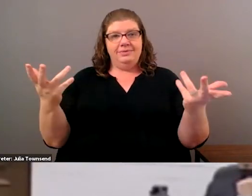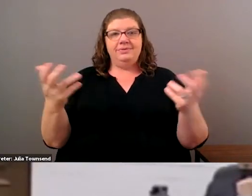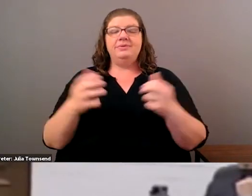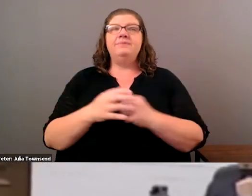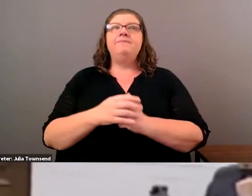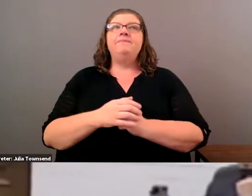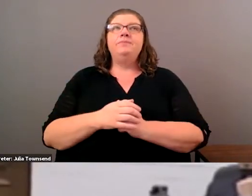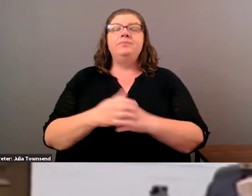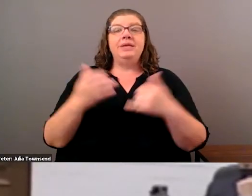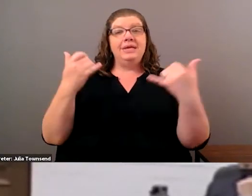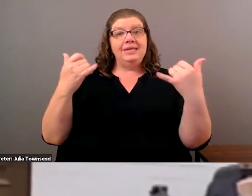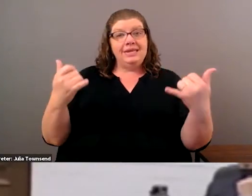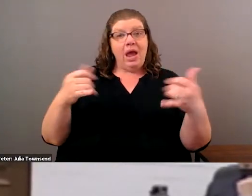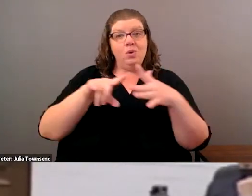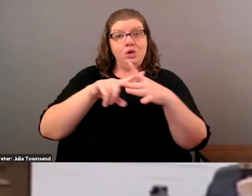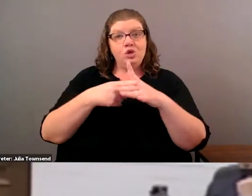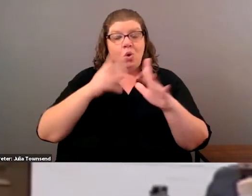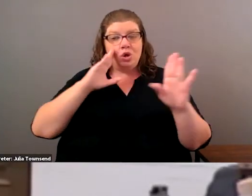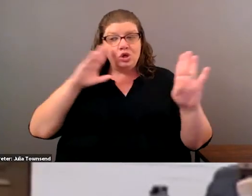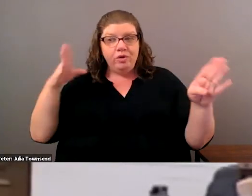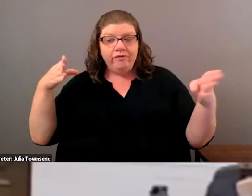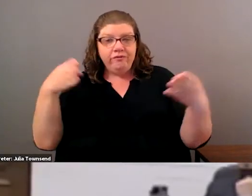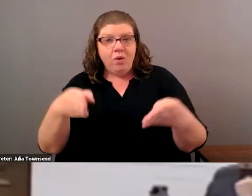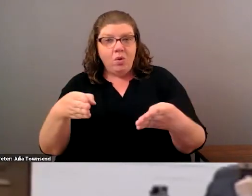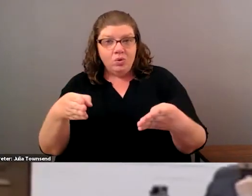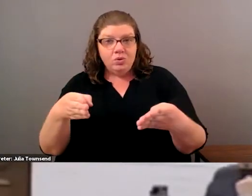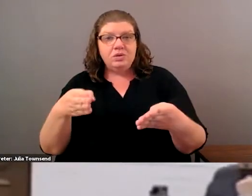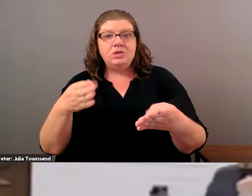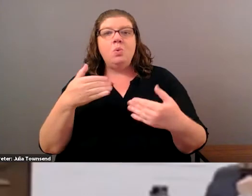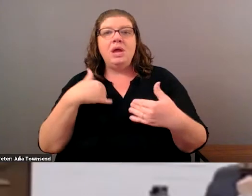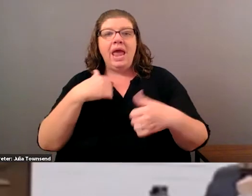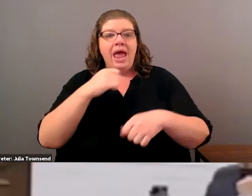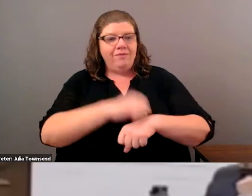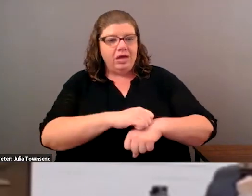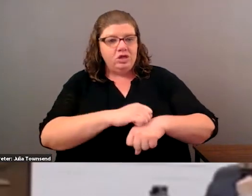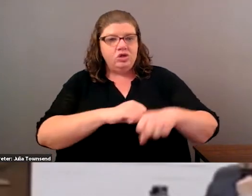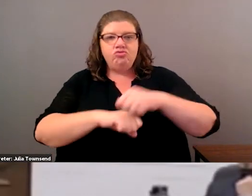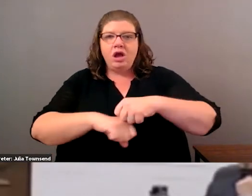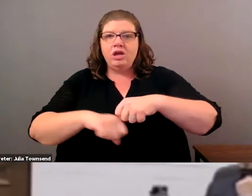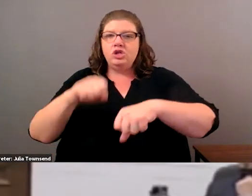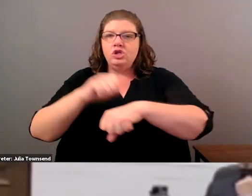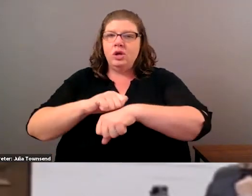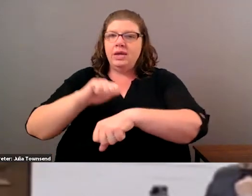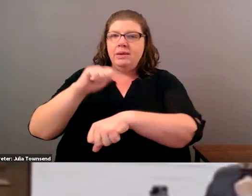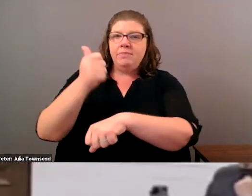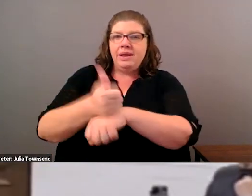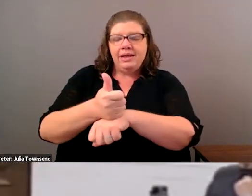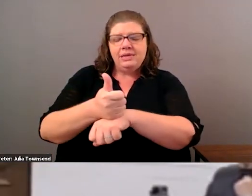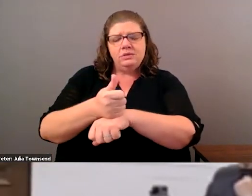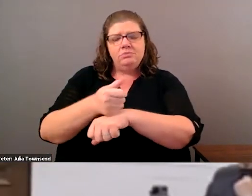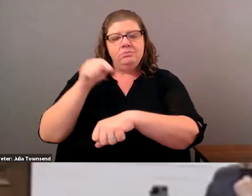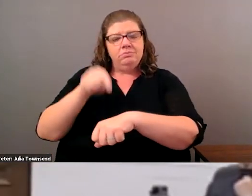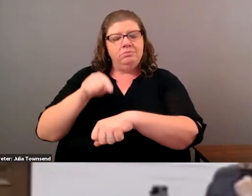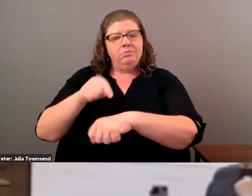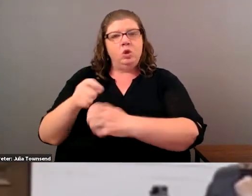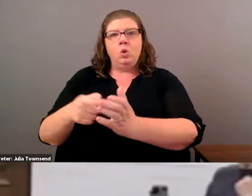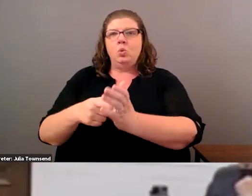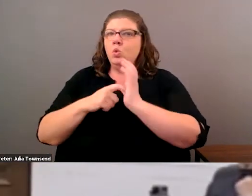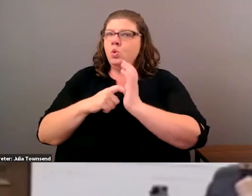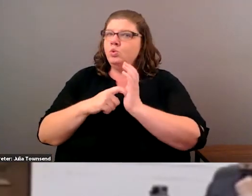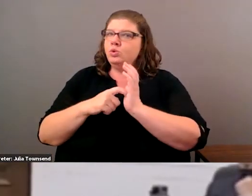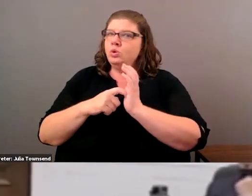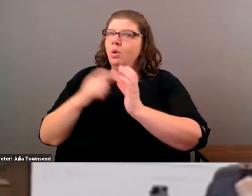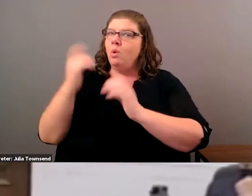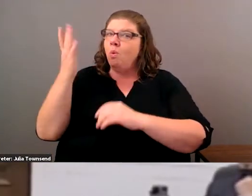Now, as we start to focus, though, we have a structure in place, and that structure is crucial because it